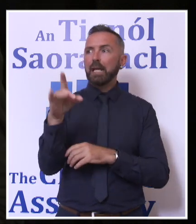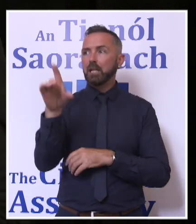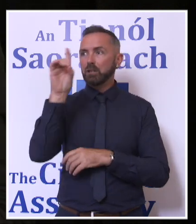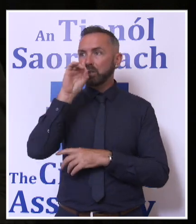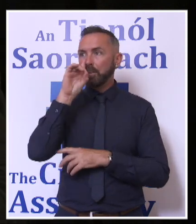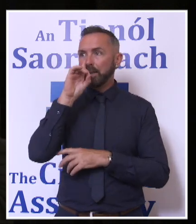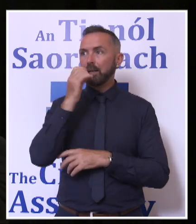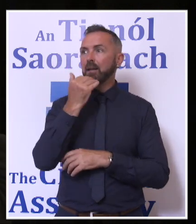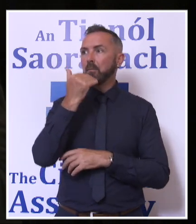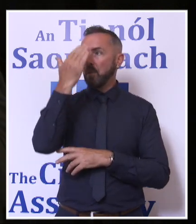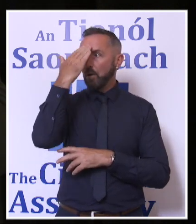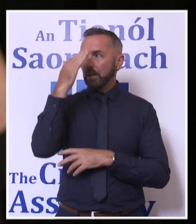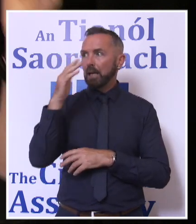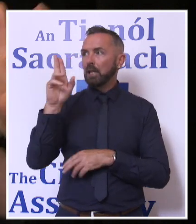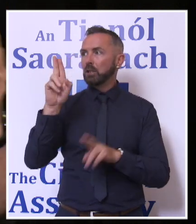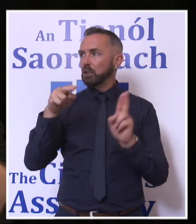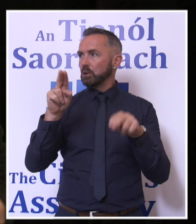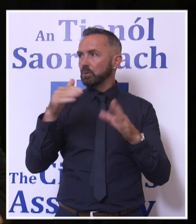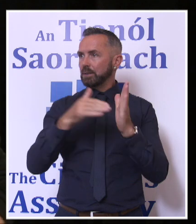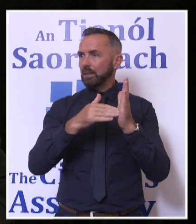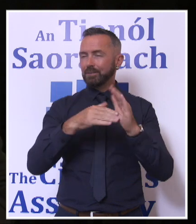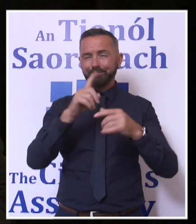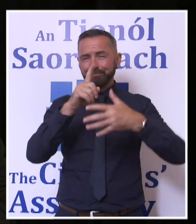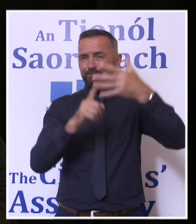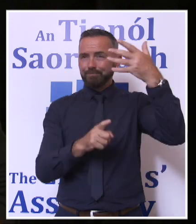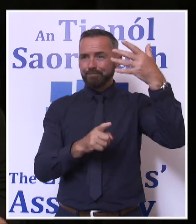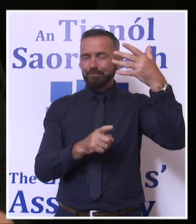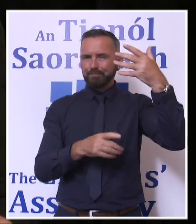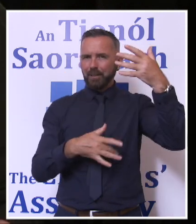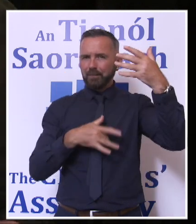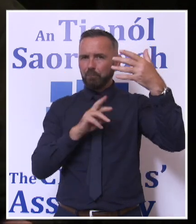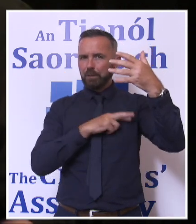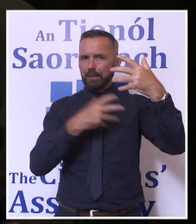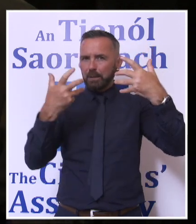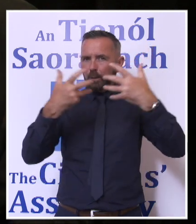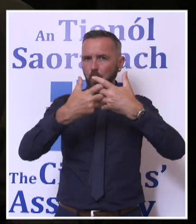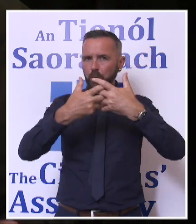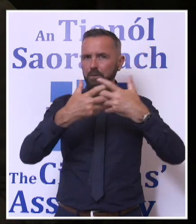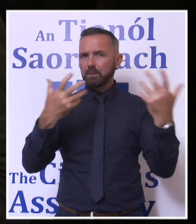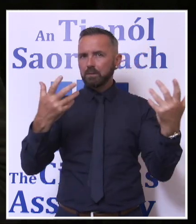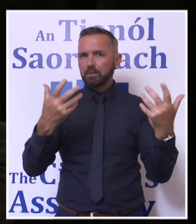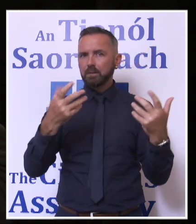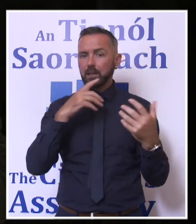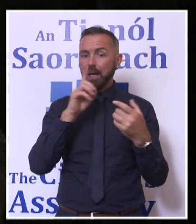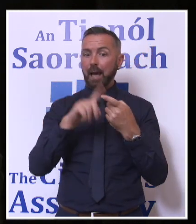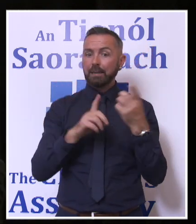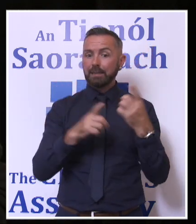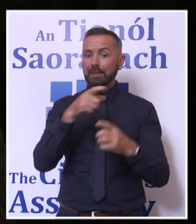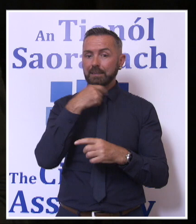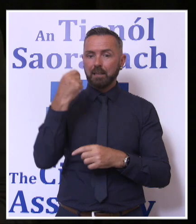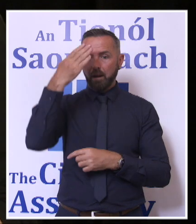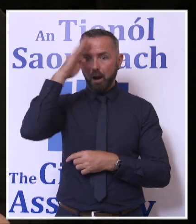America, New Zealand, etc. And it was just incredible how variegated it was. And he actually did say also that Ireland